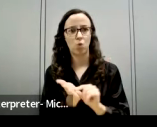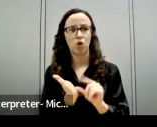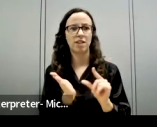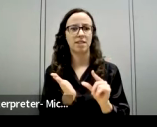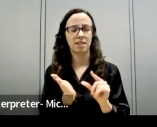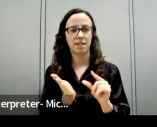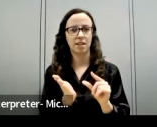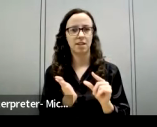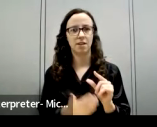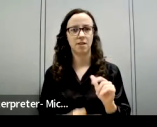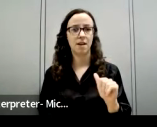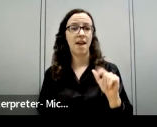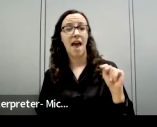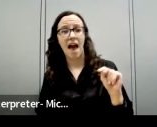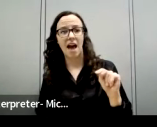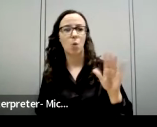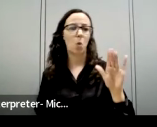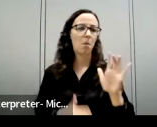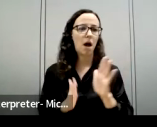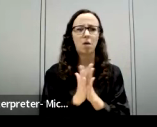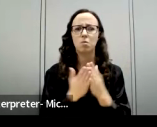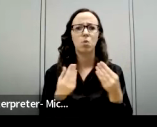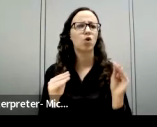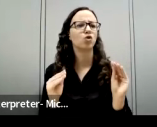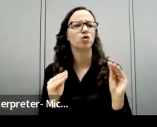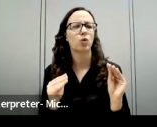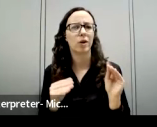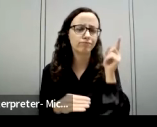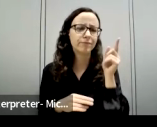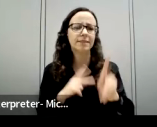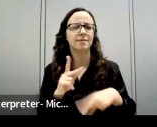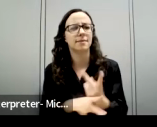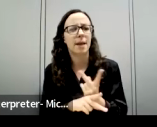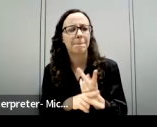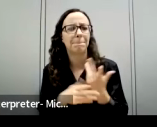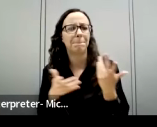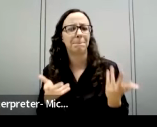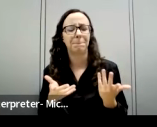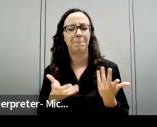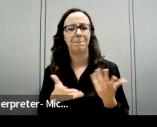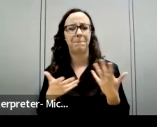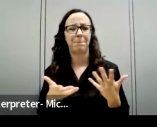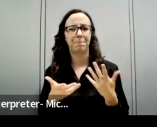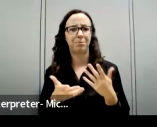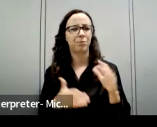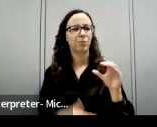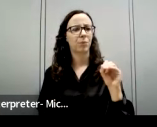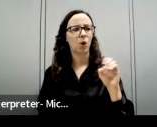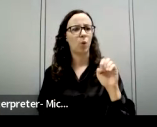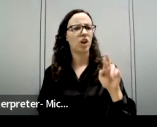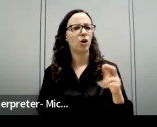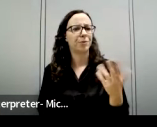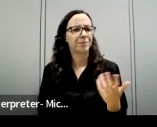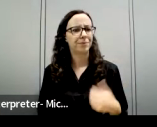at or by the bookstore, that one of these OER